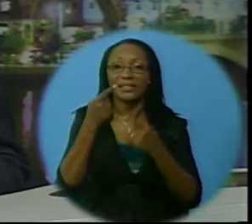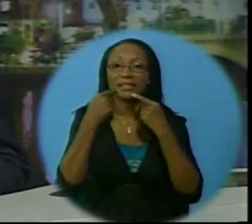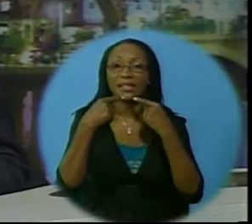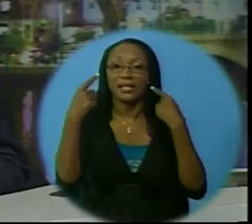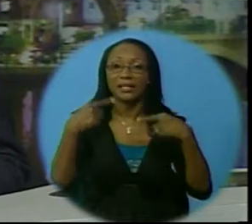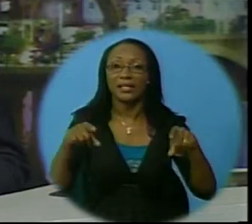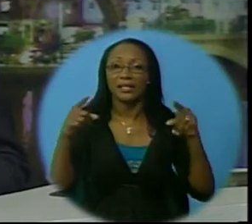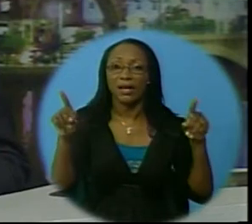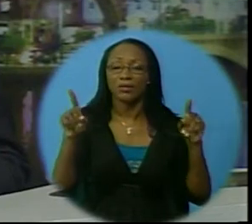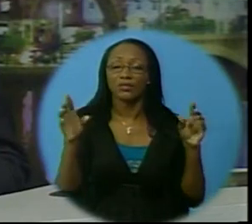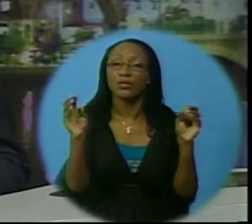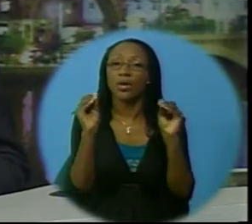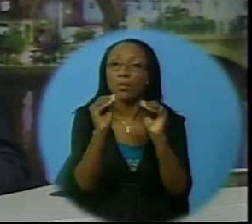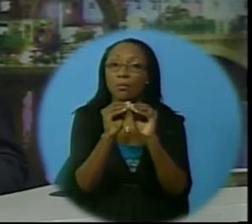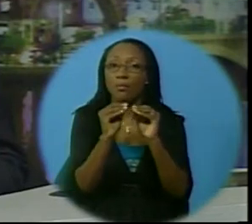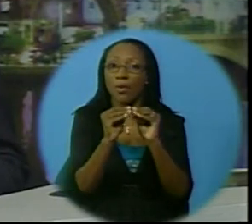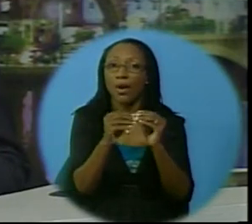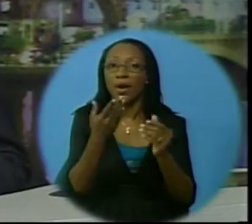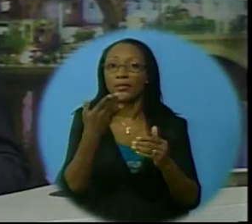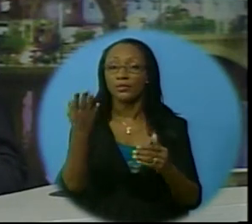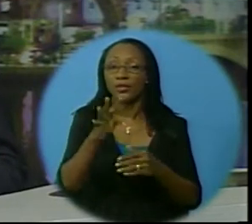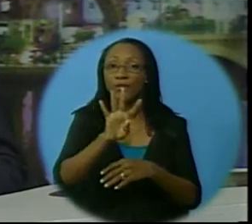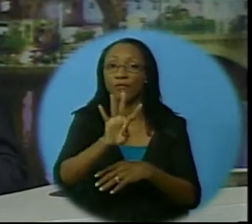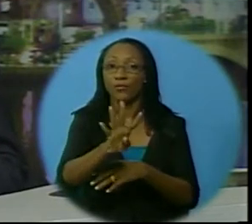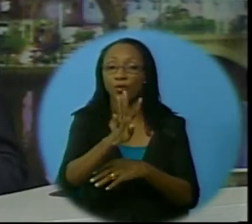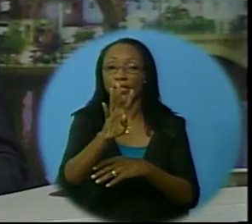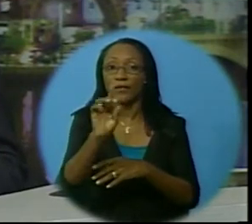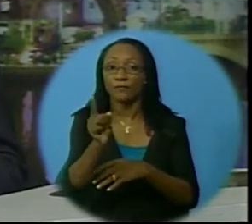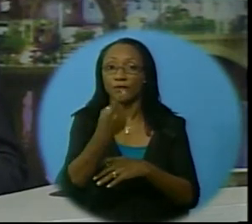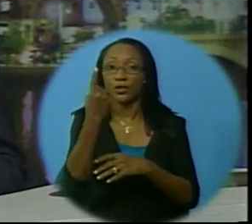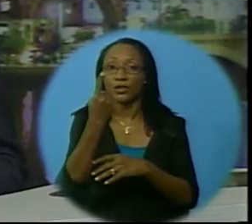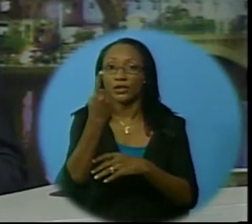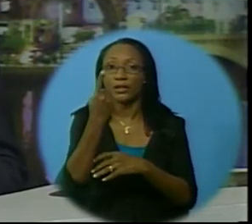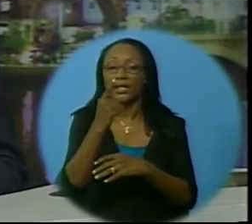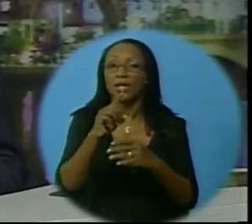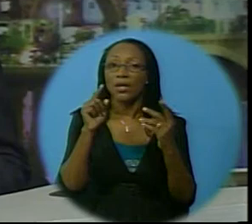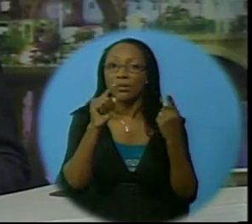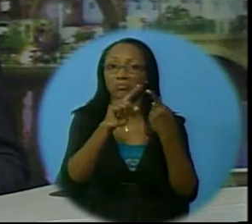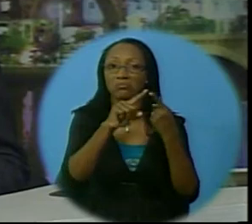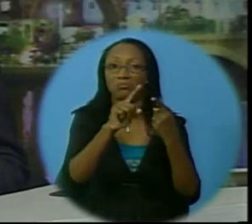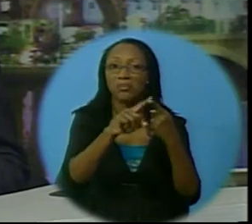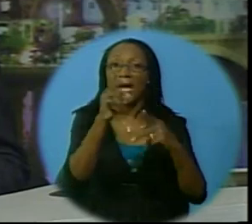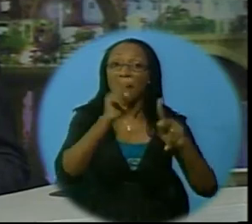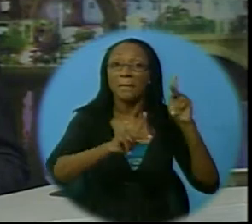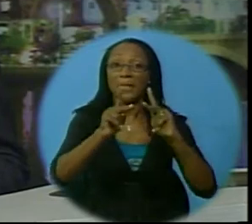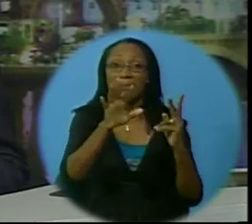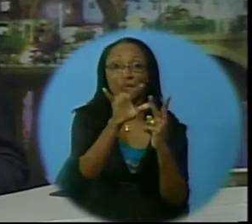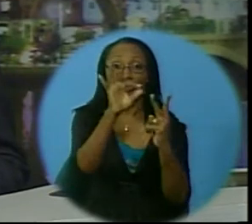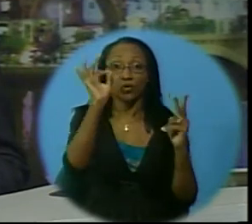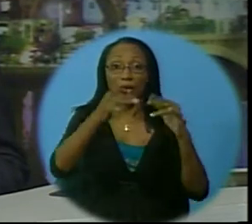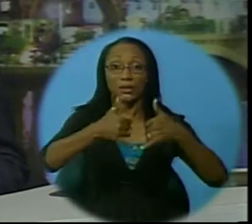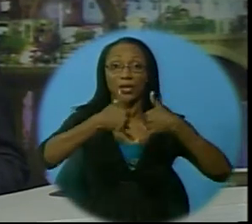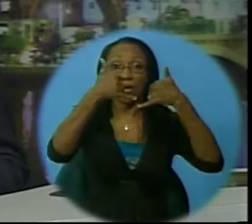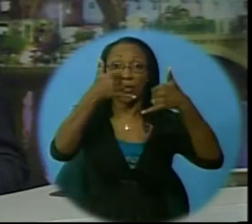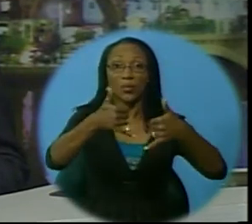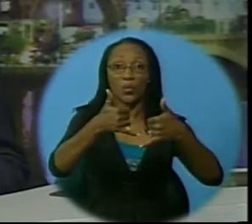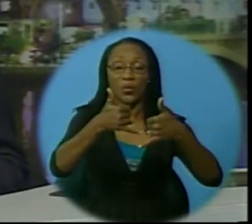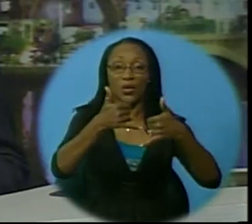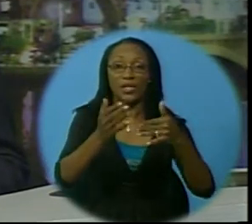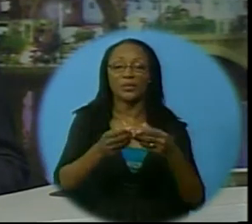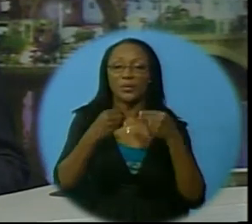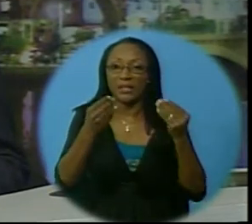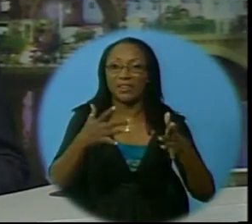of the festival. One of them is the introduction of a People's Choice Award, which he expects will generate some